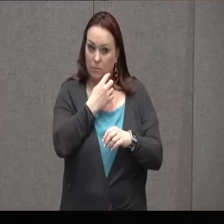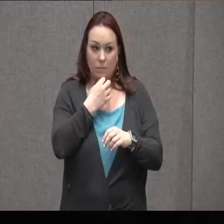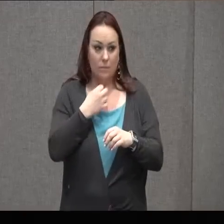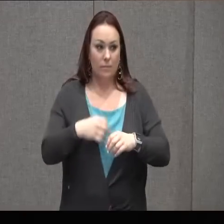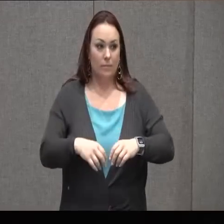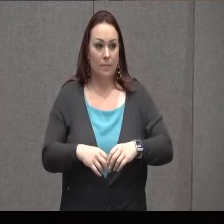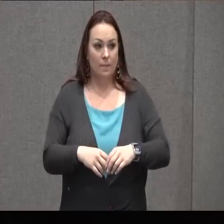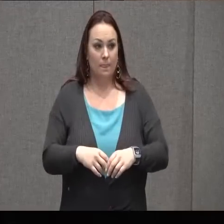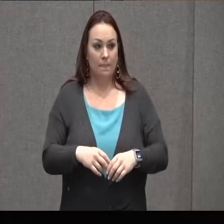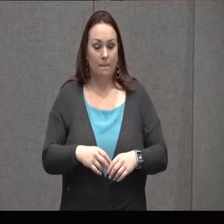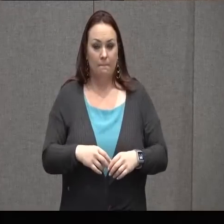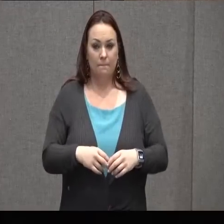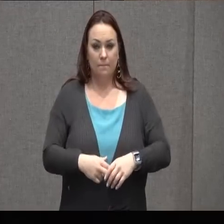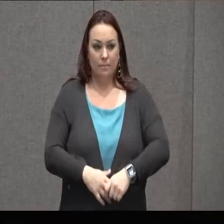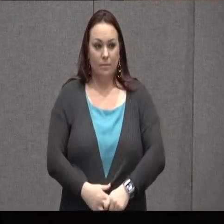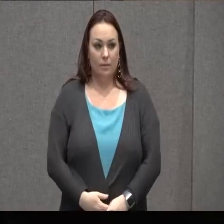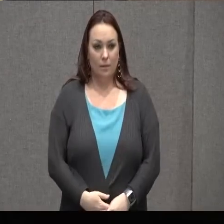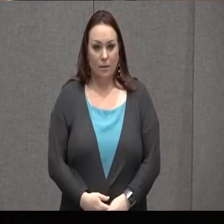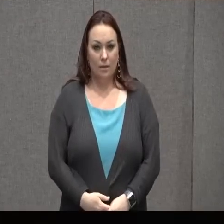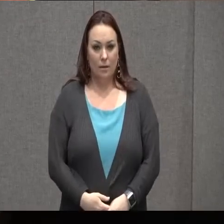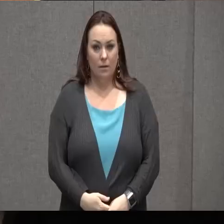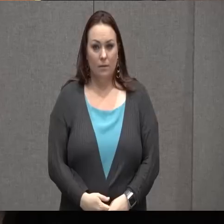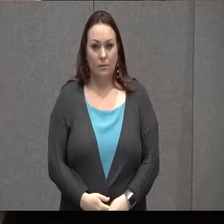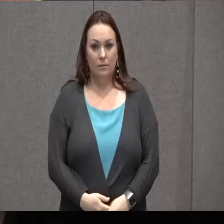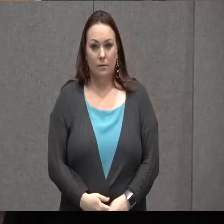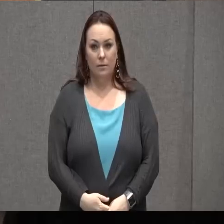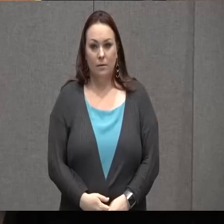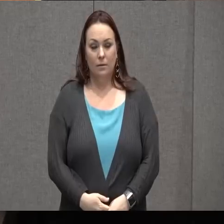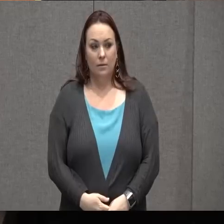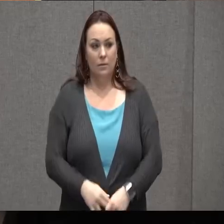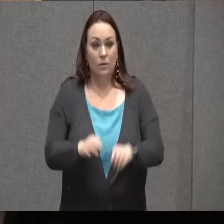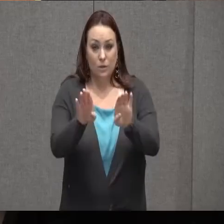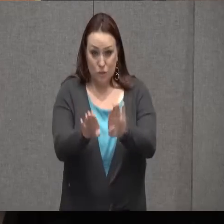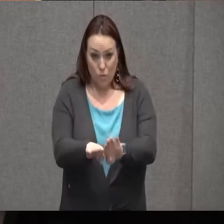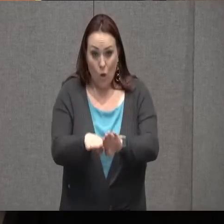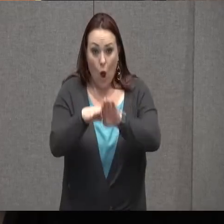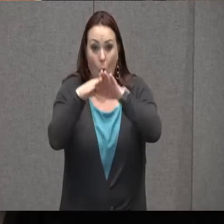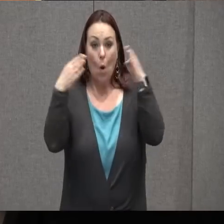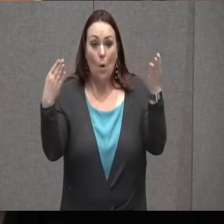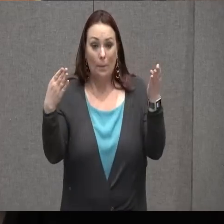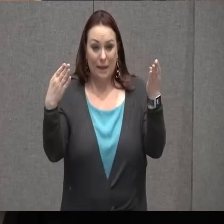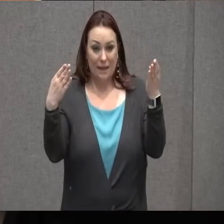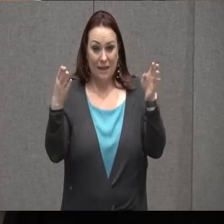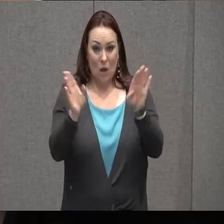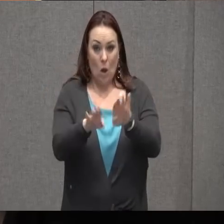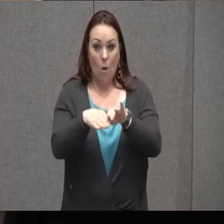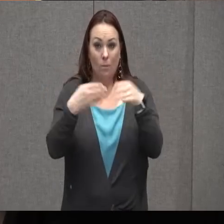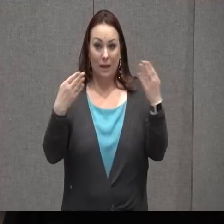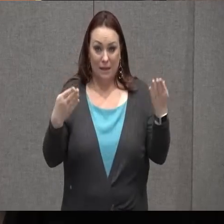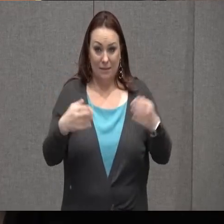So we can use this. Here we go. Open syllables. Let's do open.